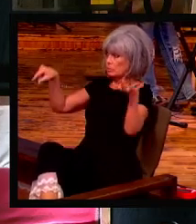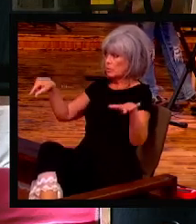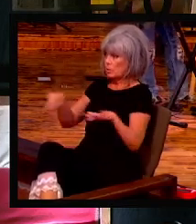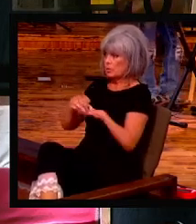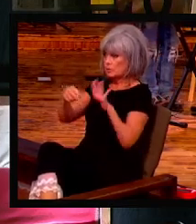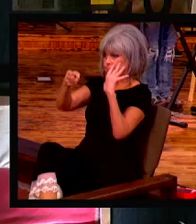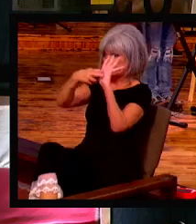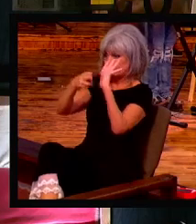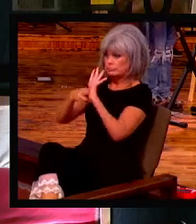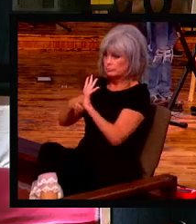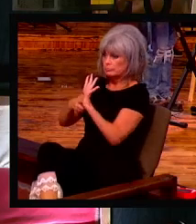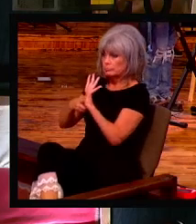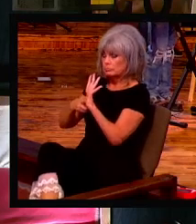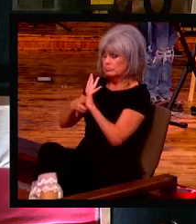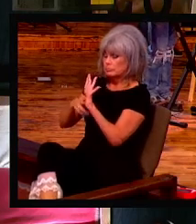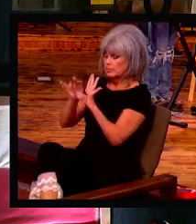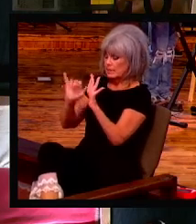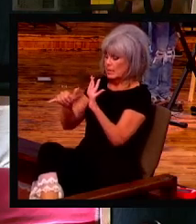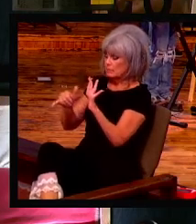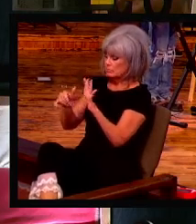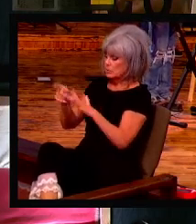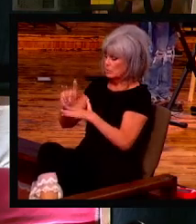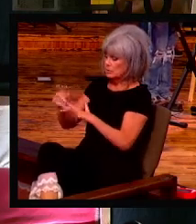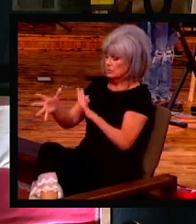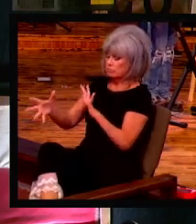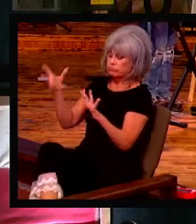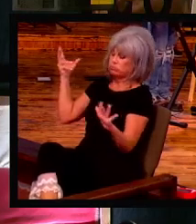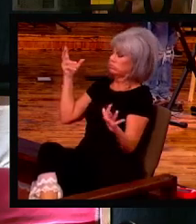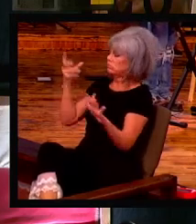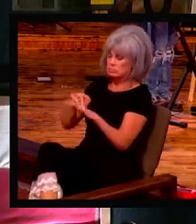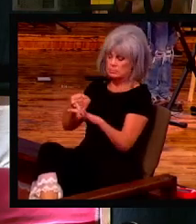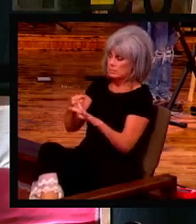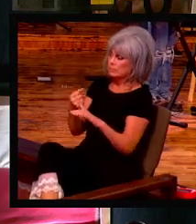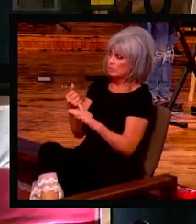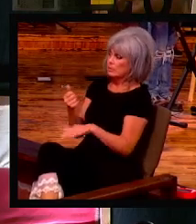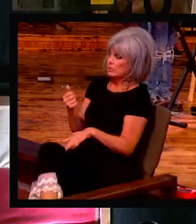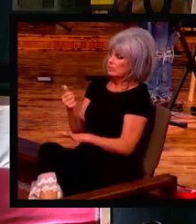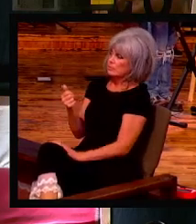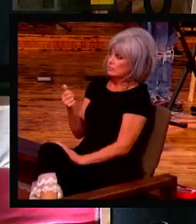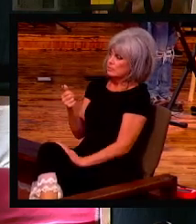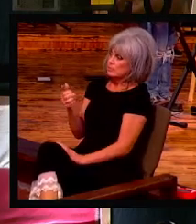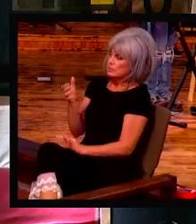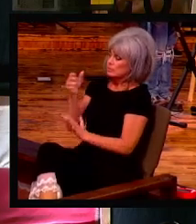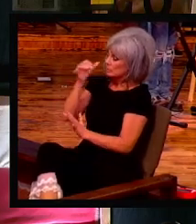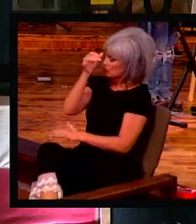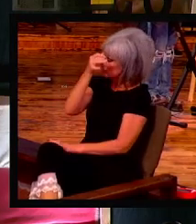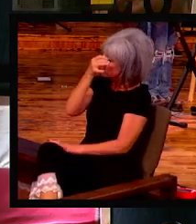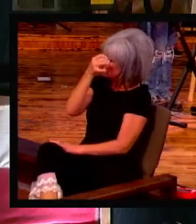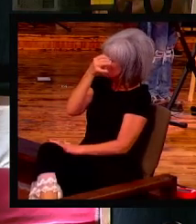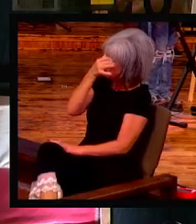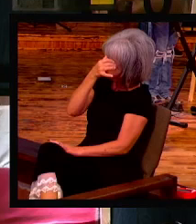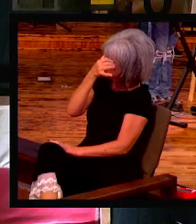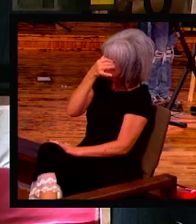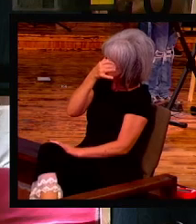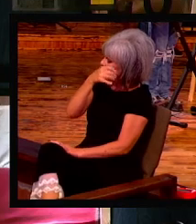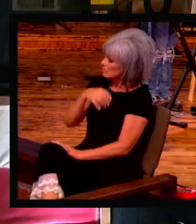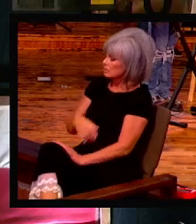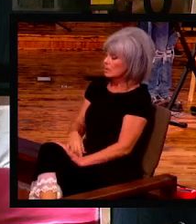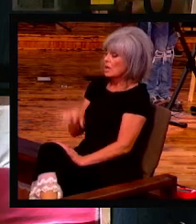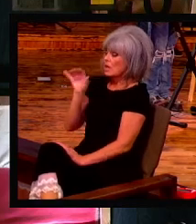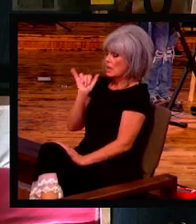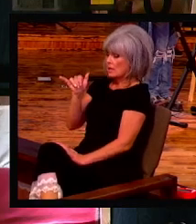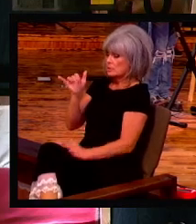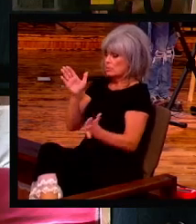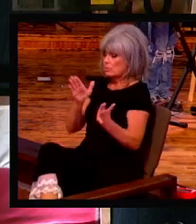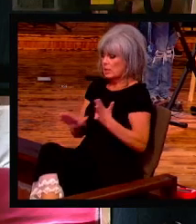Man, it hit me like a ton of bricks in that moment. God is no respecter of person. And that is the plan that he has for us all.